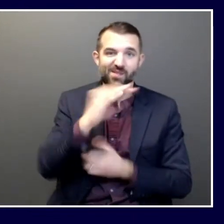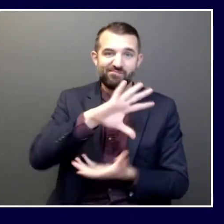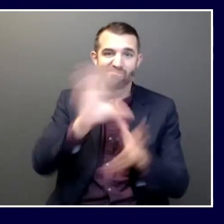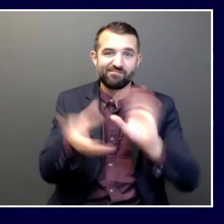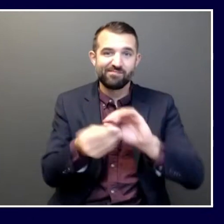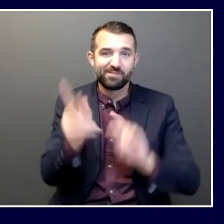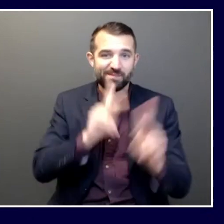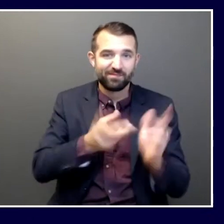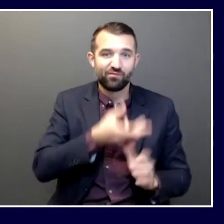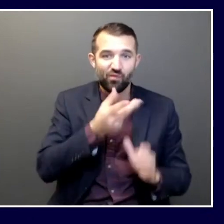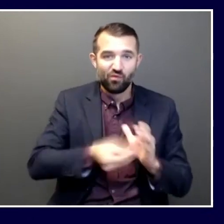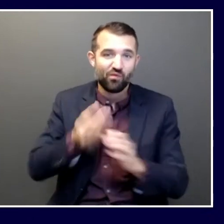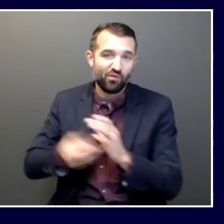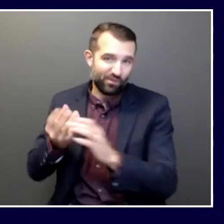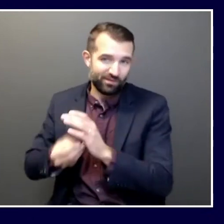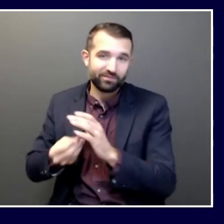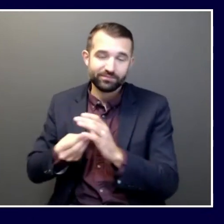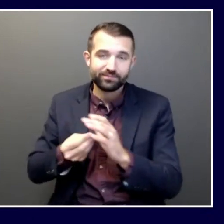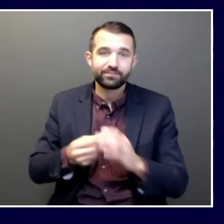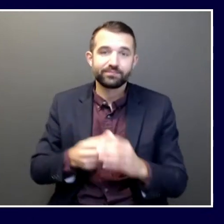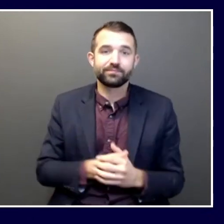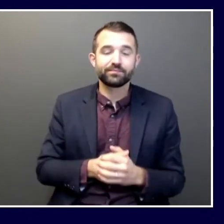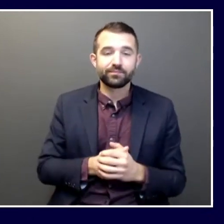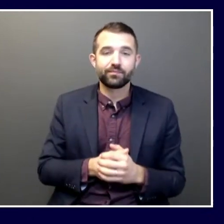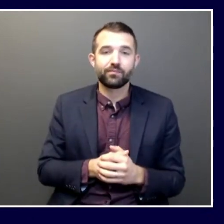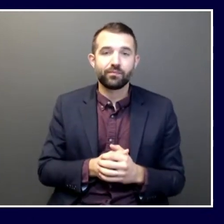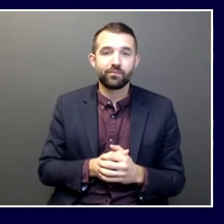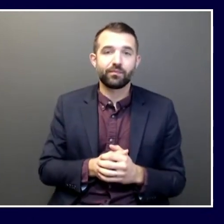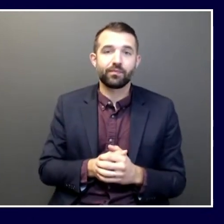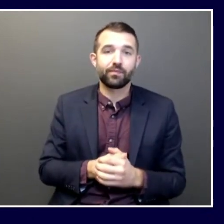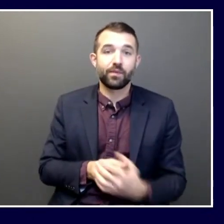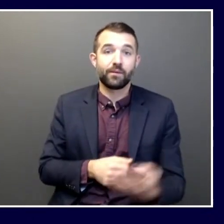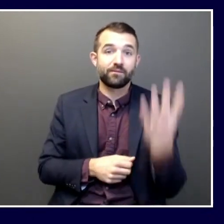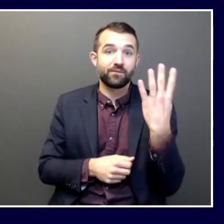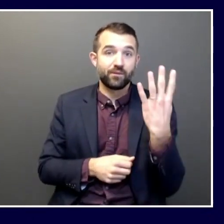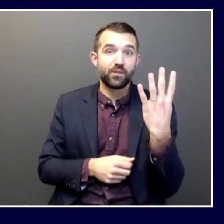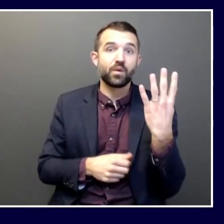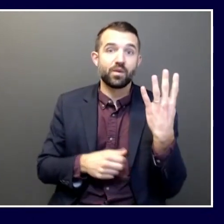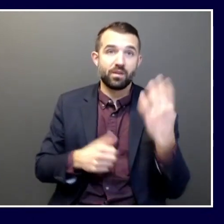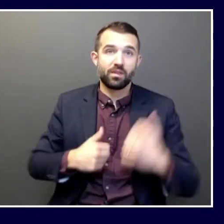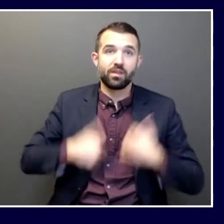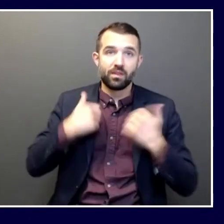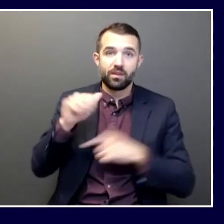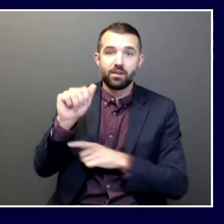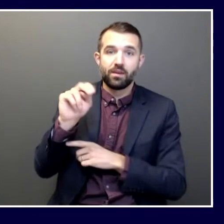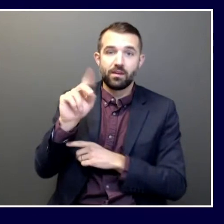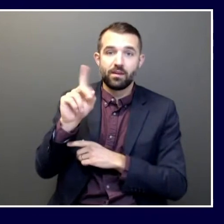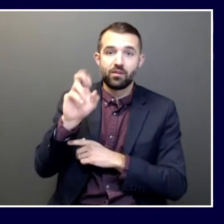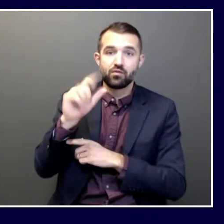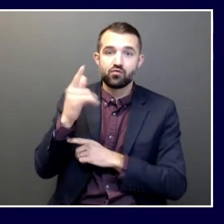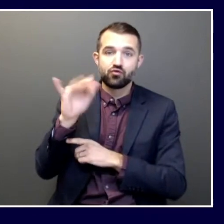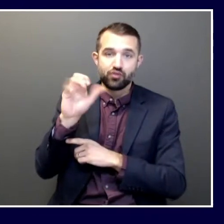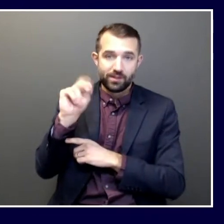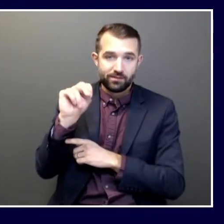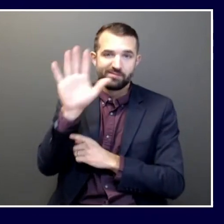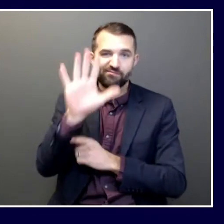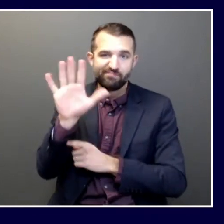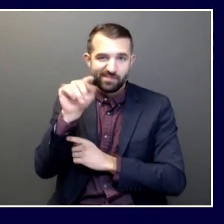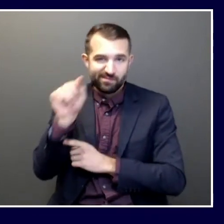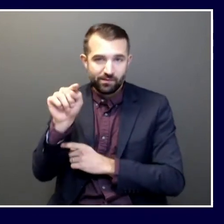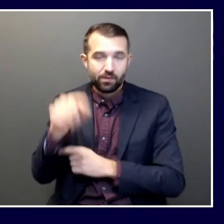today. These include 4 residents of Androscoggin County, 1 resident of Aroostook